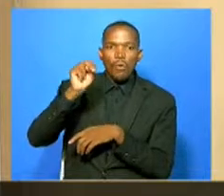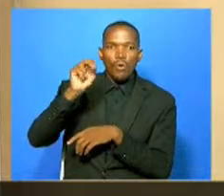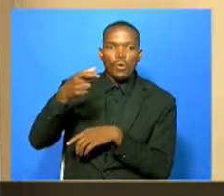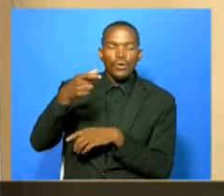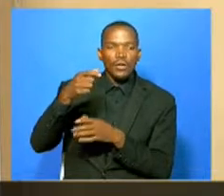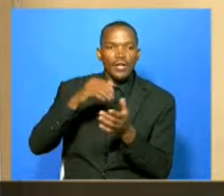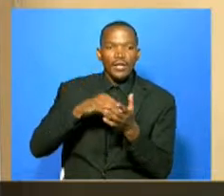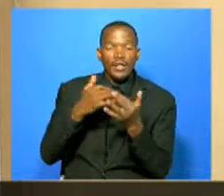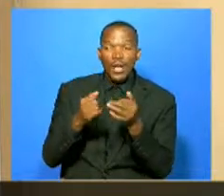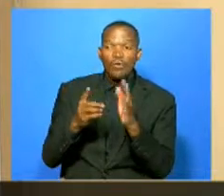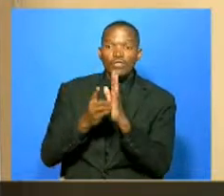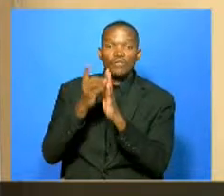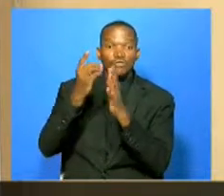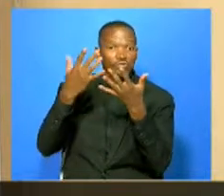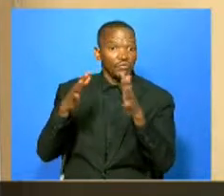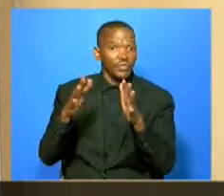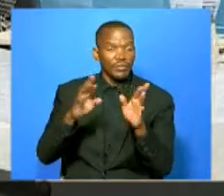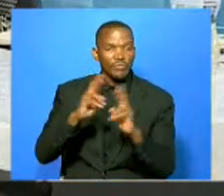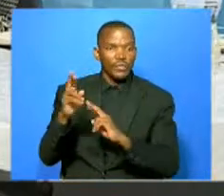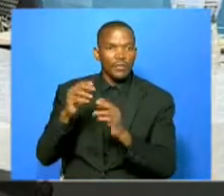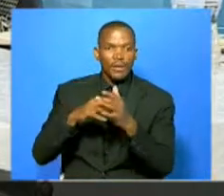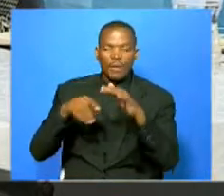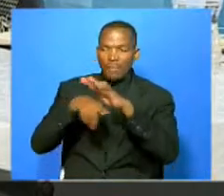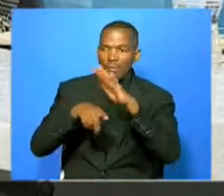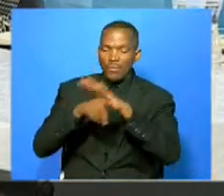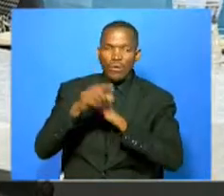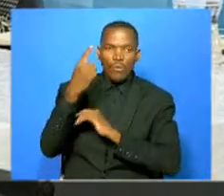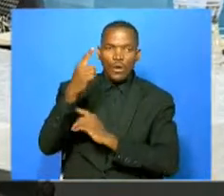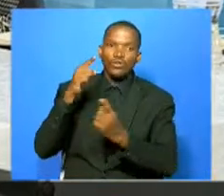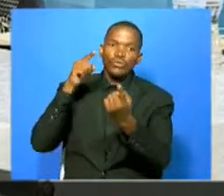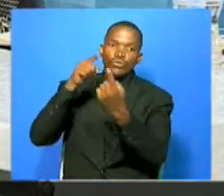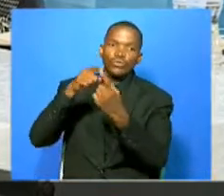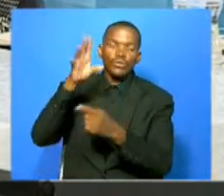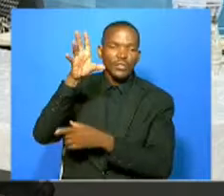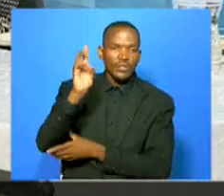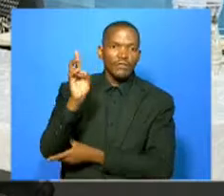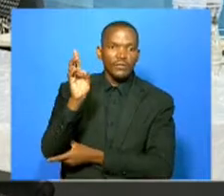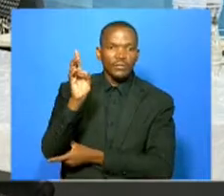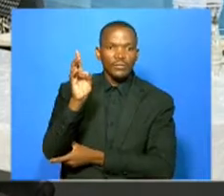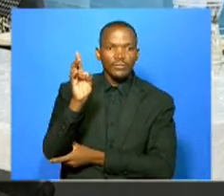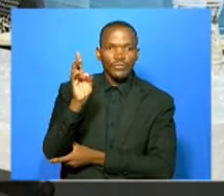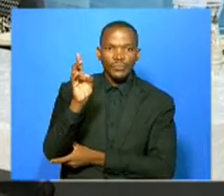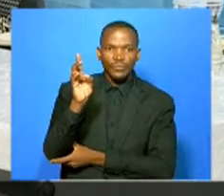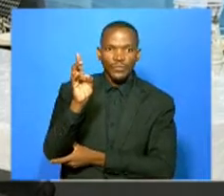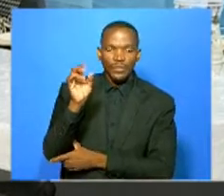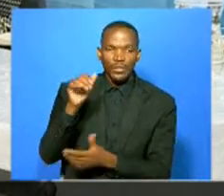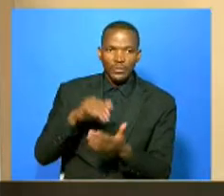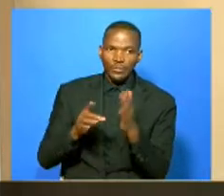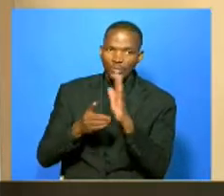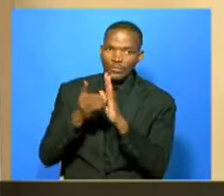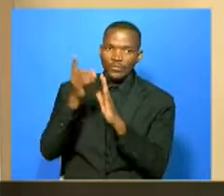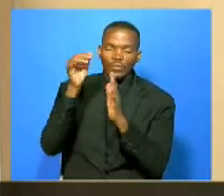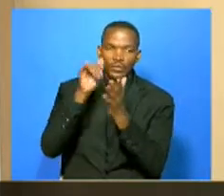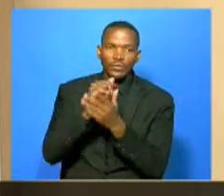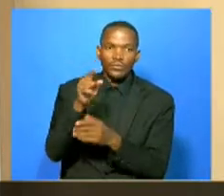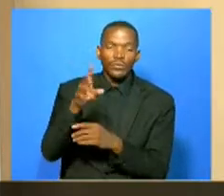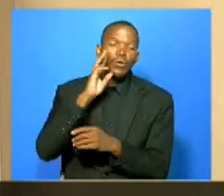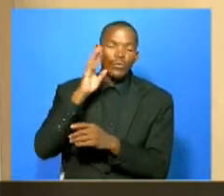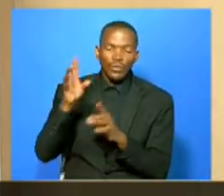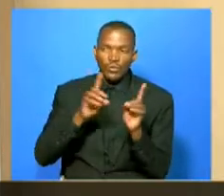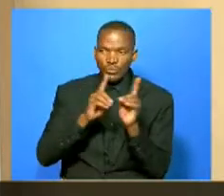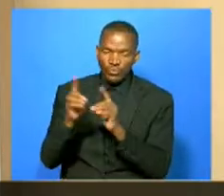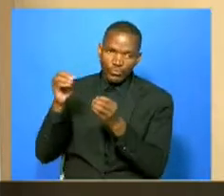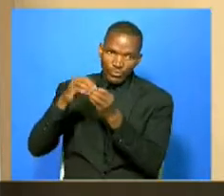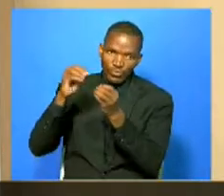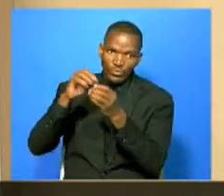se atolositse ke standard 1 go go tsena ka standard 7. Re sa atolositse jalo, re santse re tlile go dira